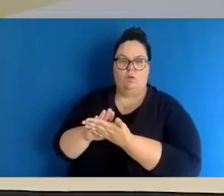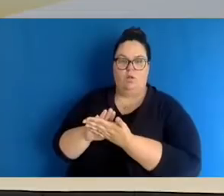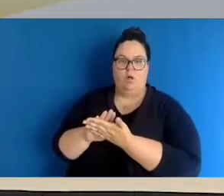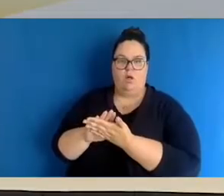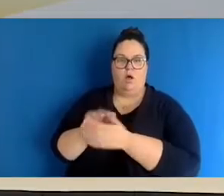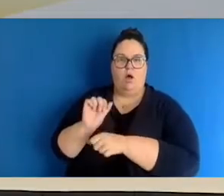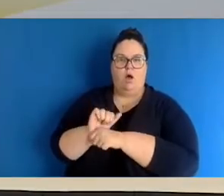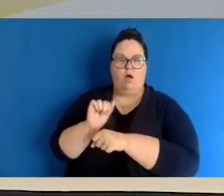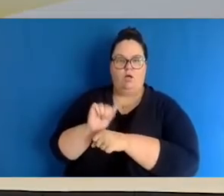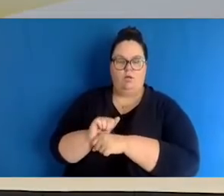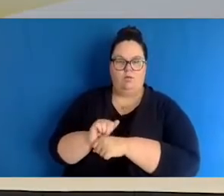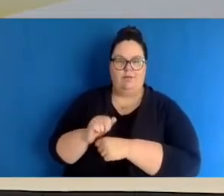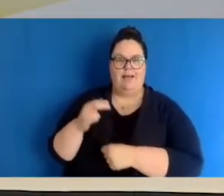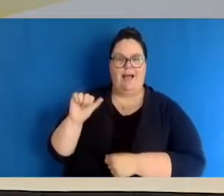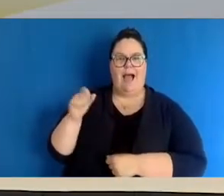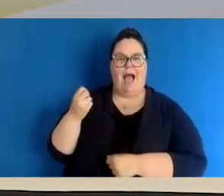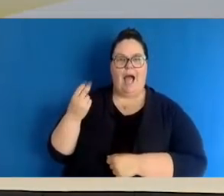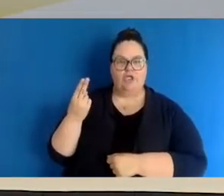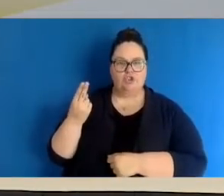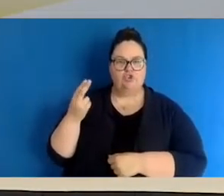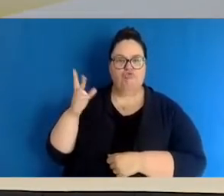called the ASHRAE standards.